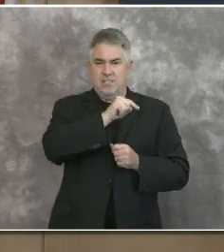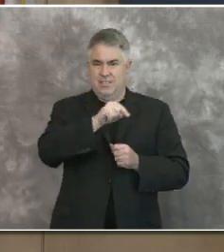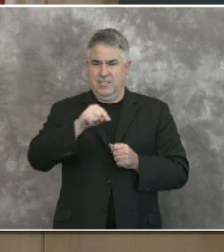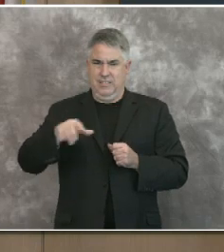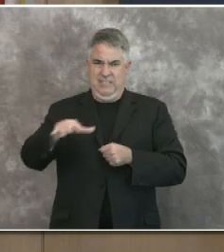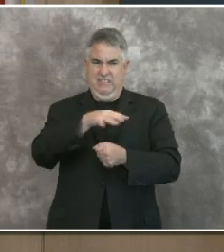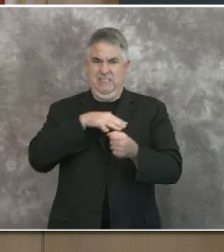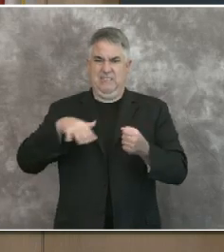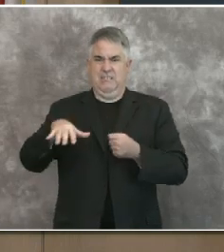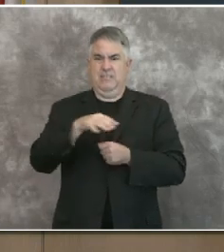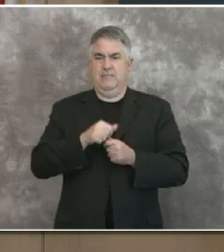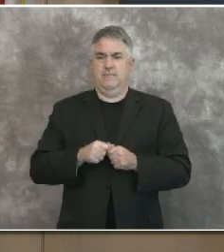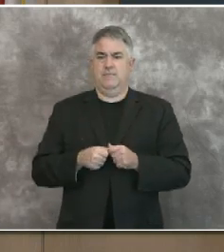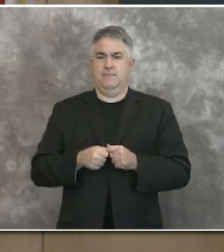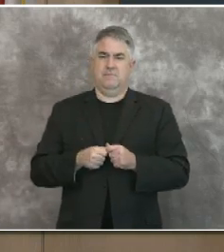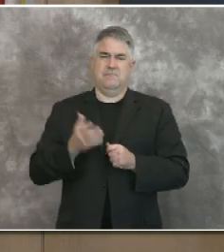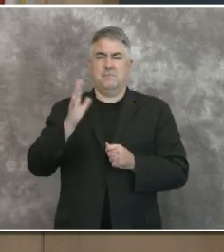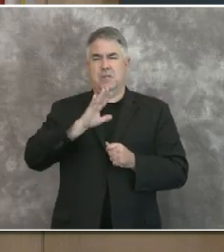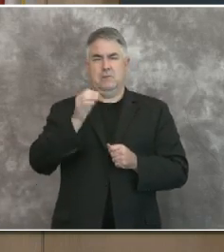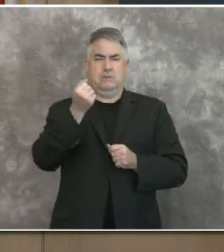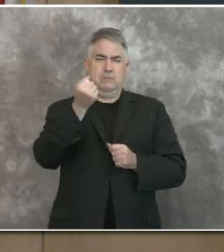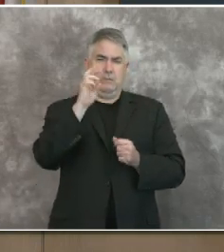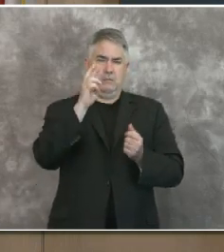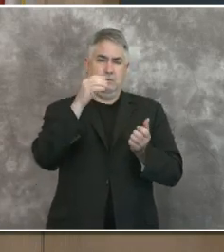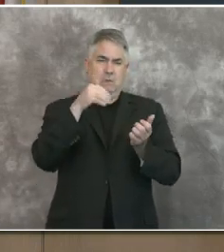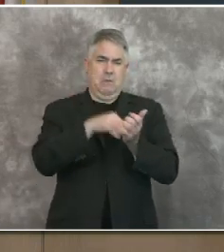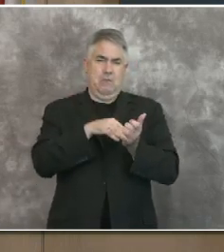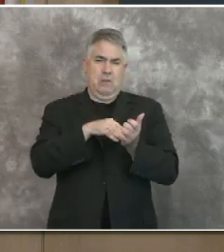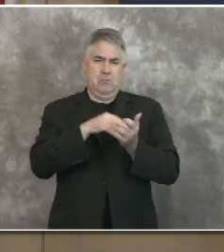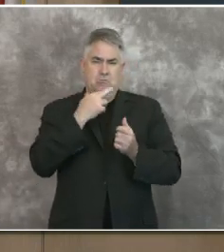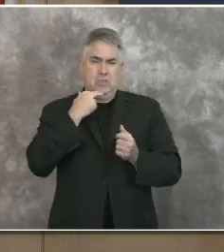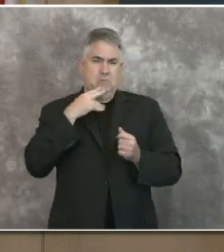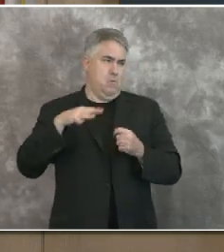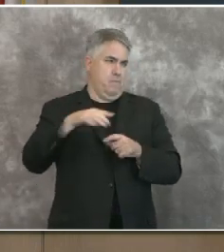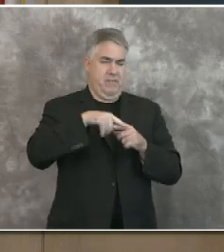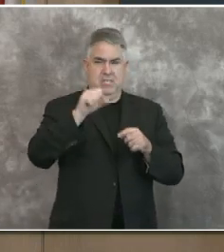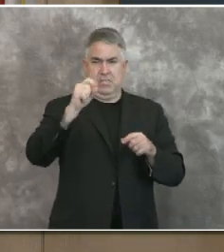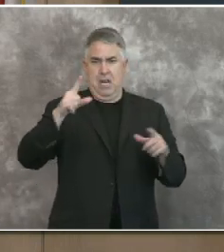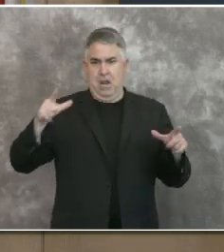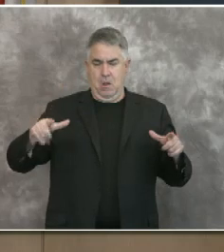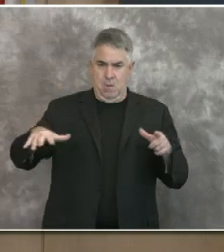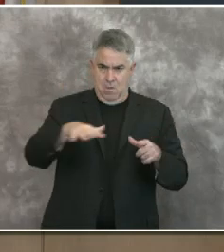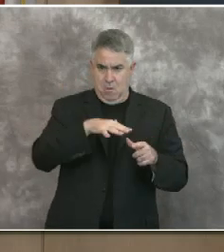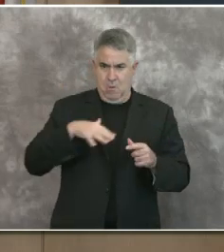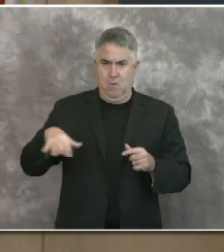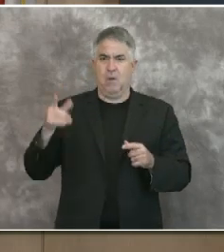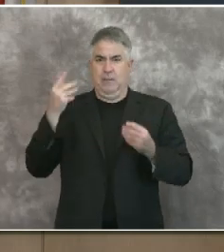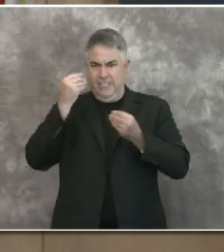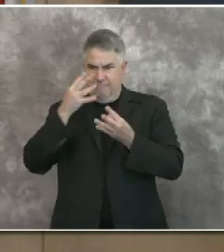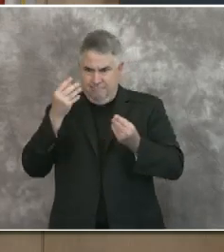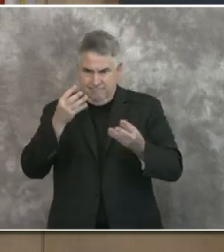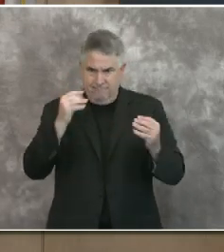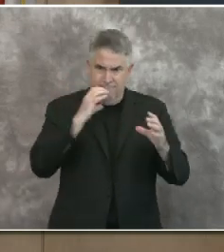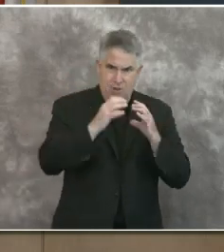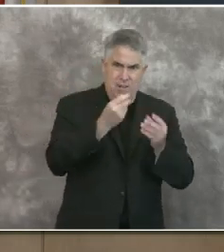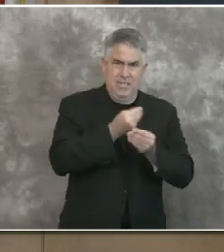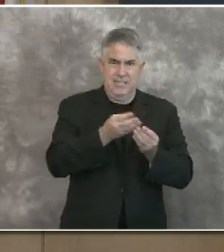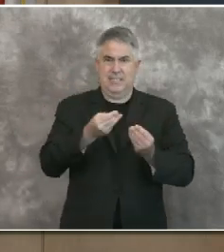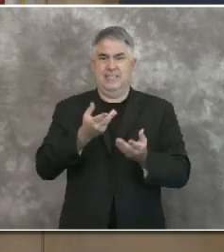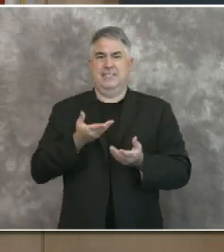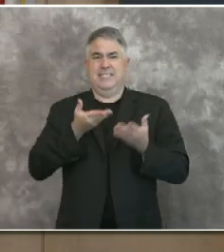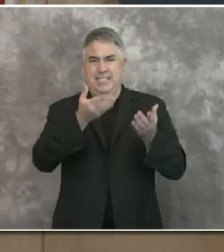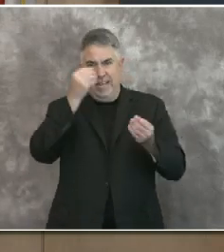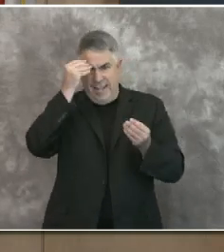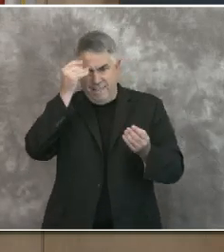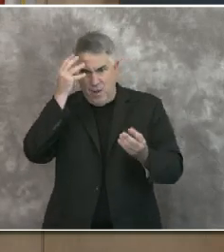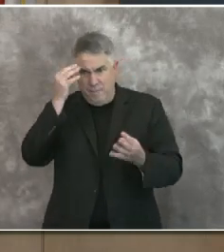under 16,000 different establishments. The information that was provided to them basically let